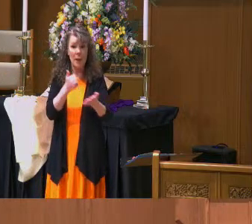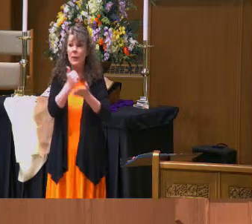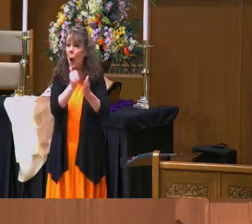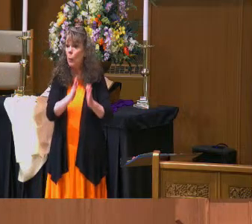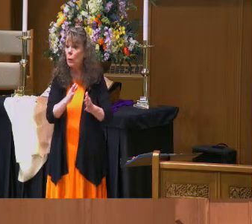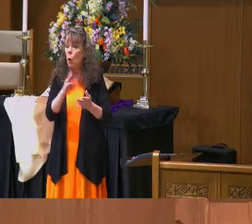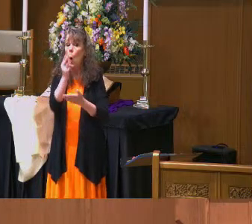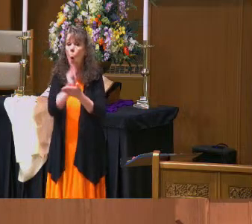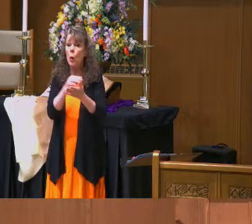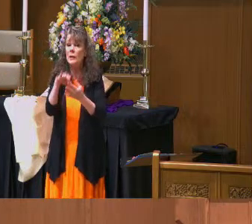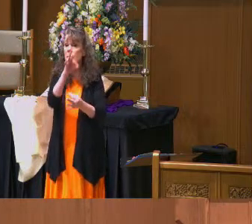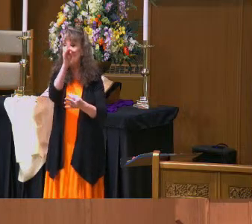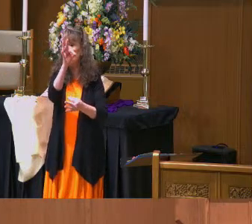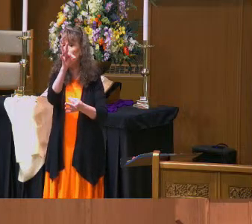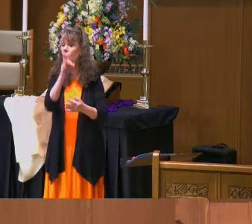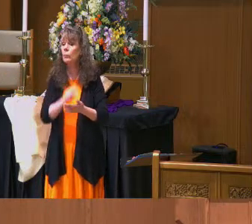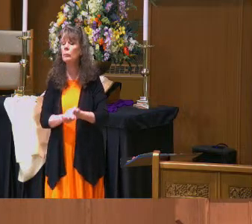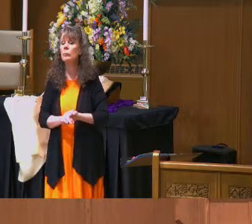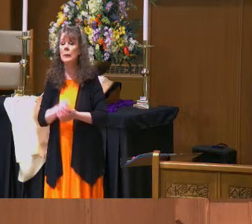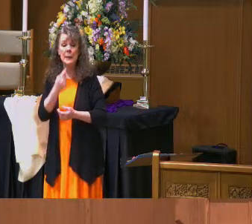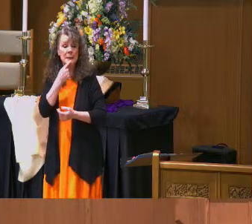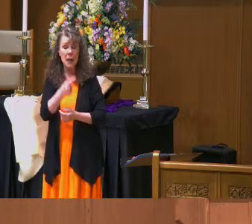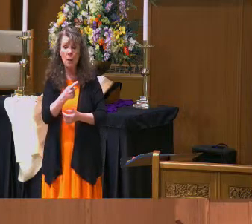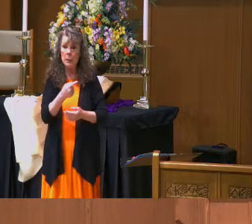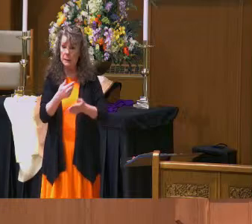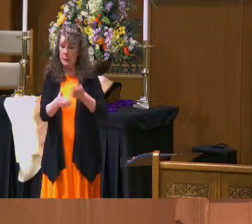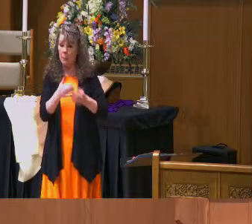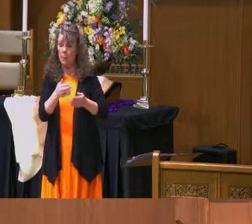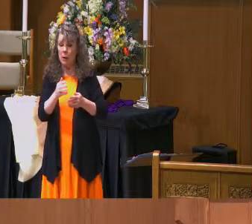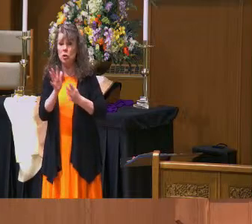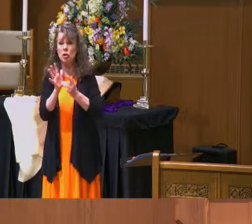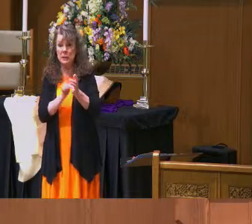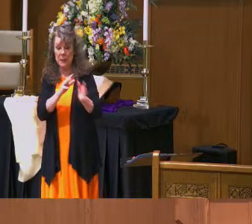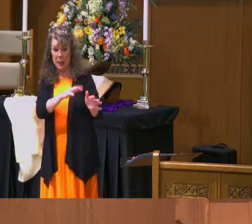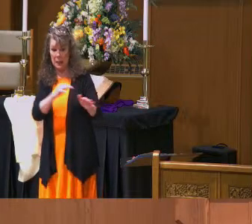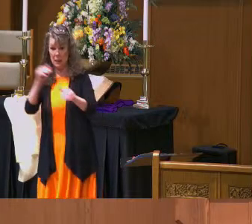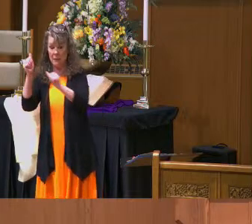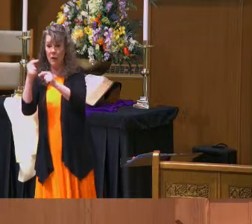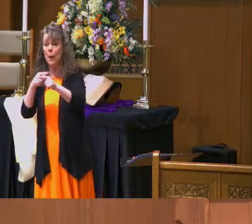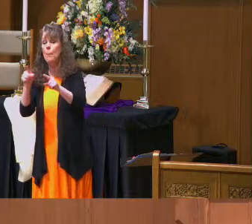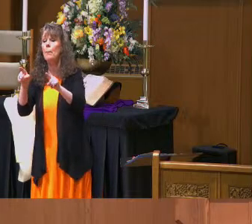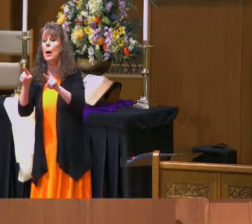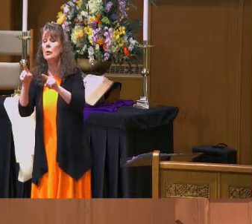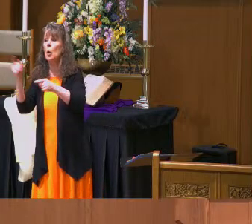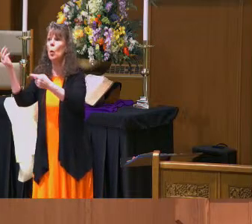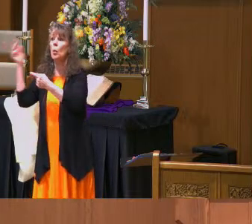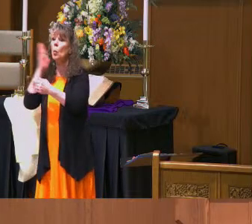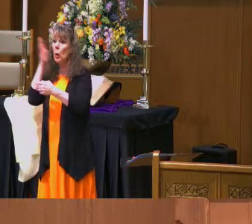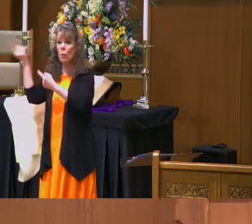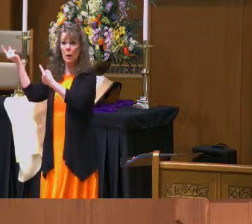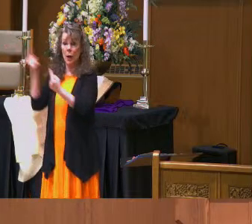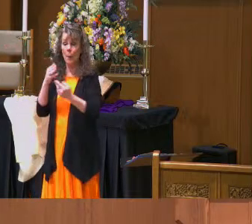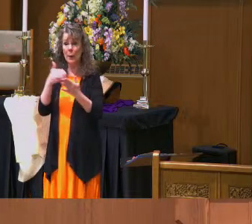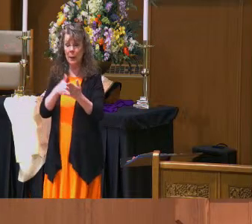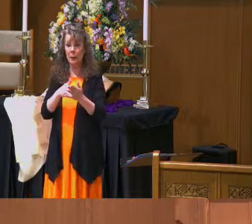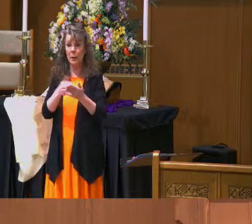Holy Spirit. He's told them that even though he will be leaving them physically, he will come for them again. Now, before he's